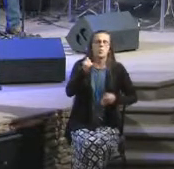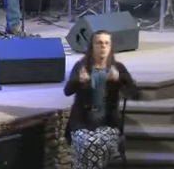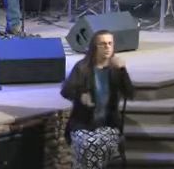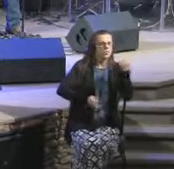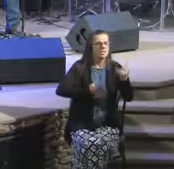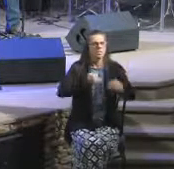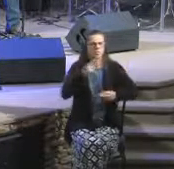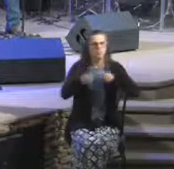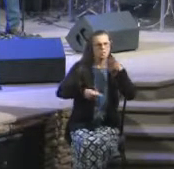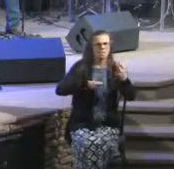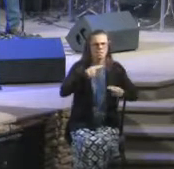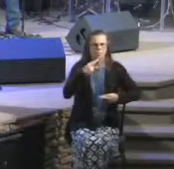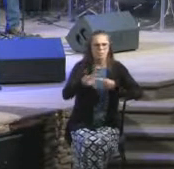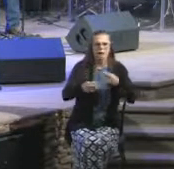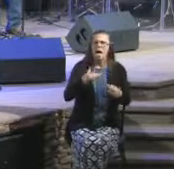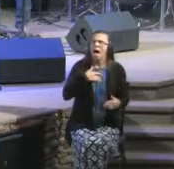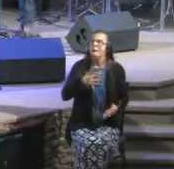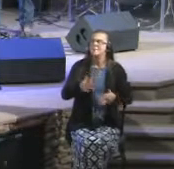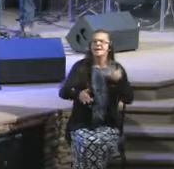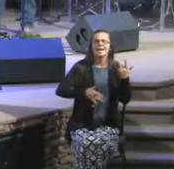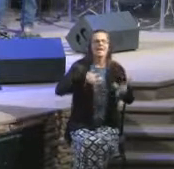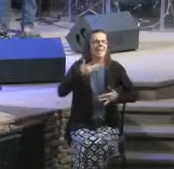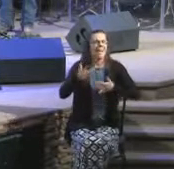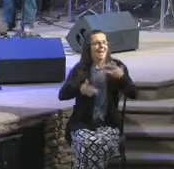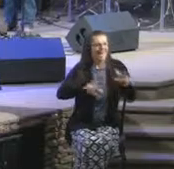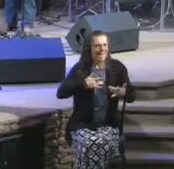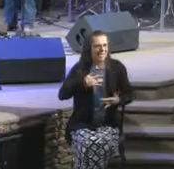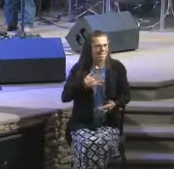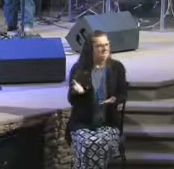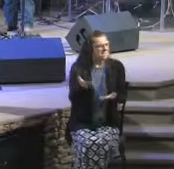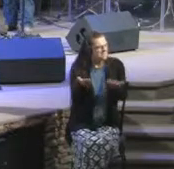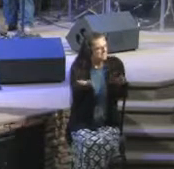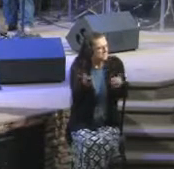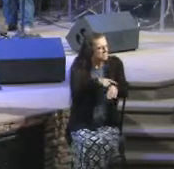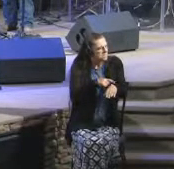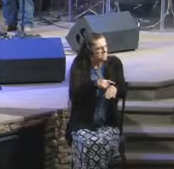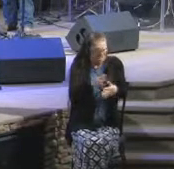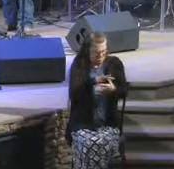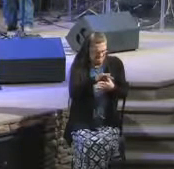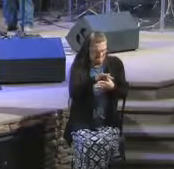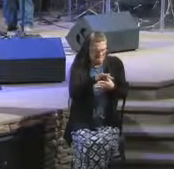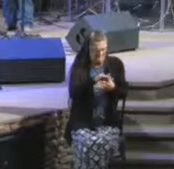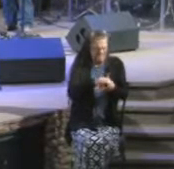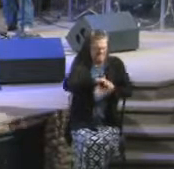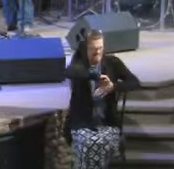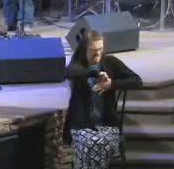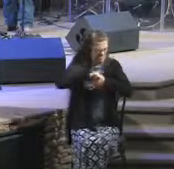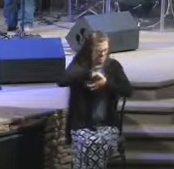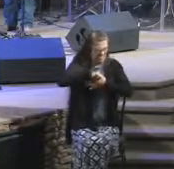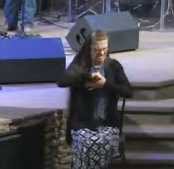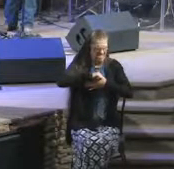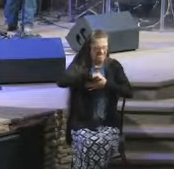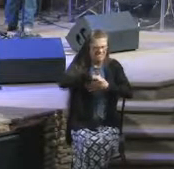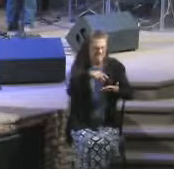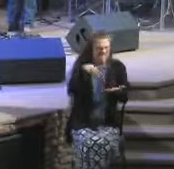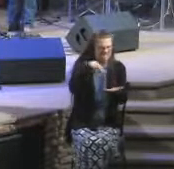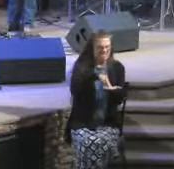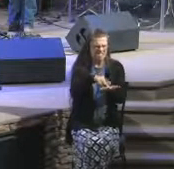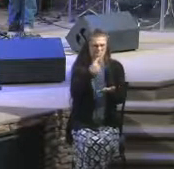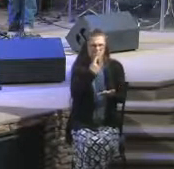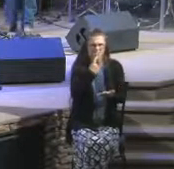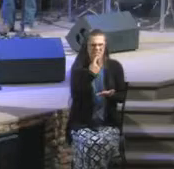rejoice. Amen. I will be glad in it. Sometimes you just got to take your old flesh and grab it by the nape of the neck. Amen. And just stand it up and